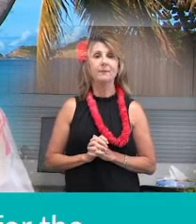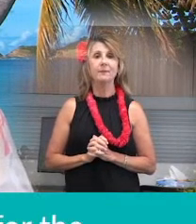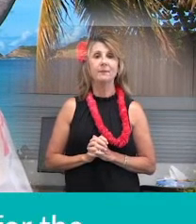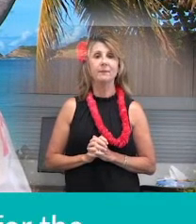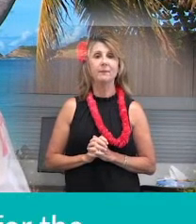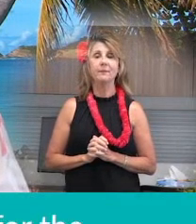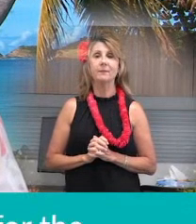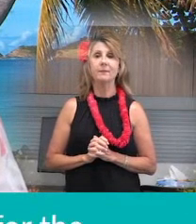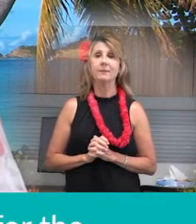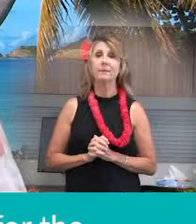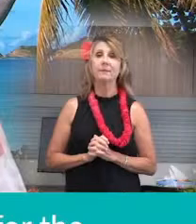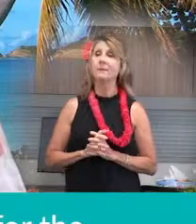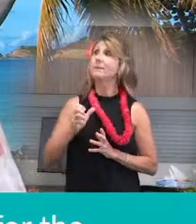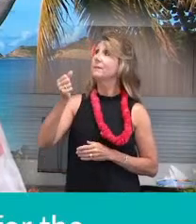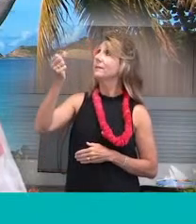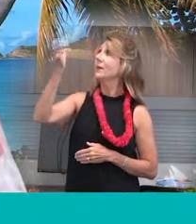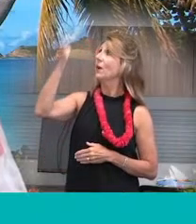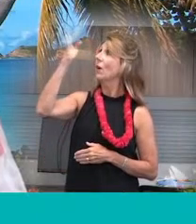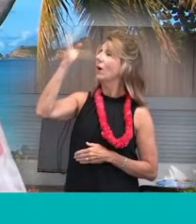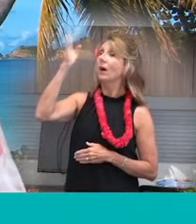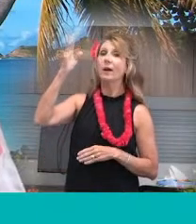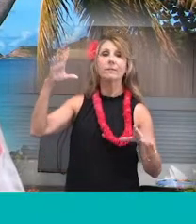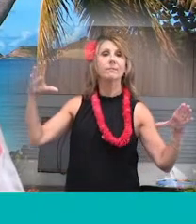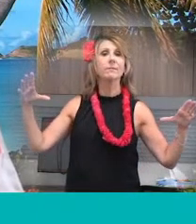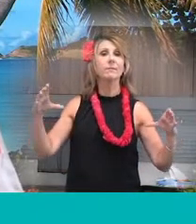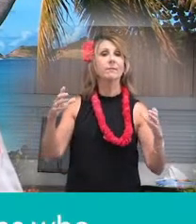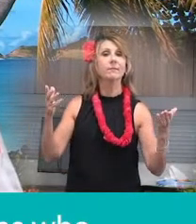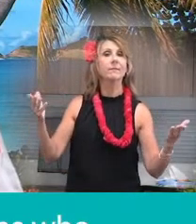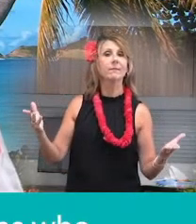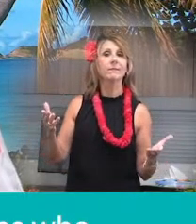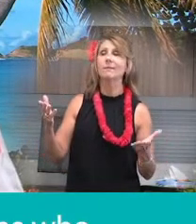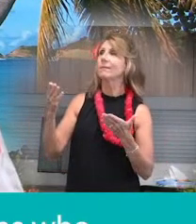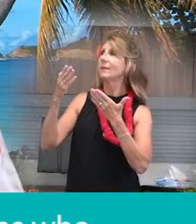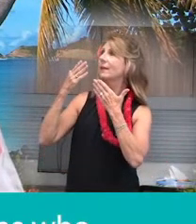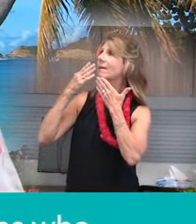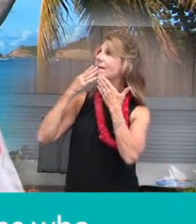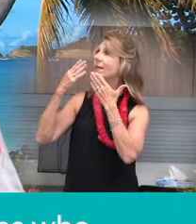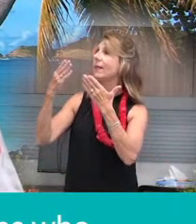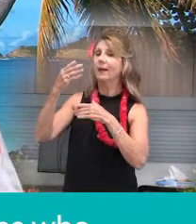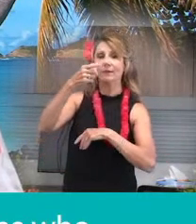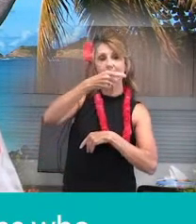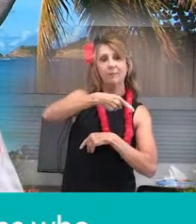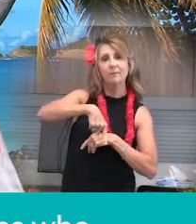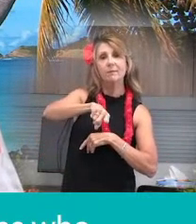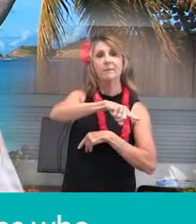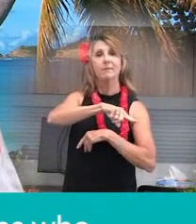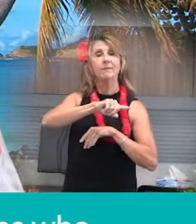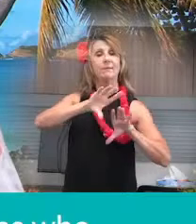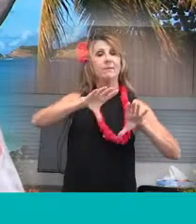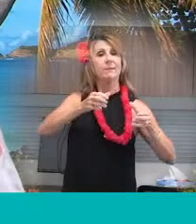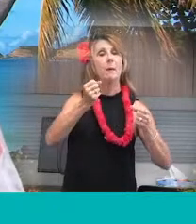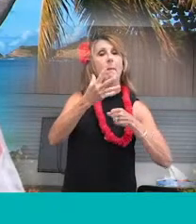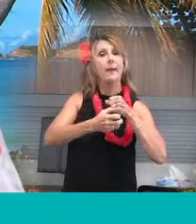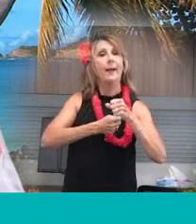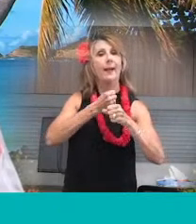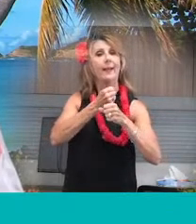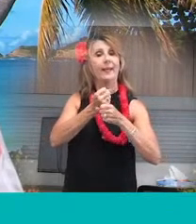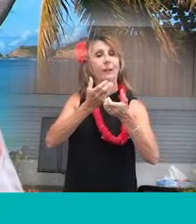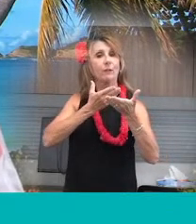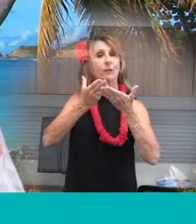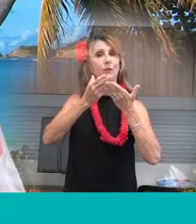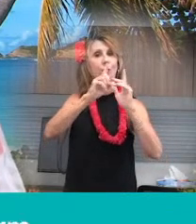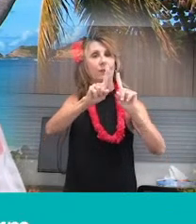We come to you in thankfulness for the many years of service given by our friends and colleagues who are